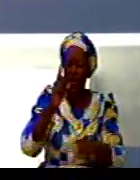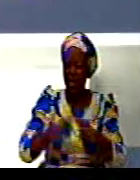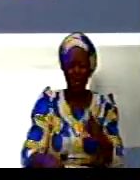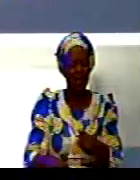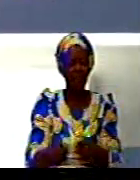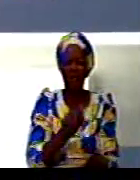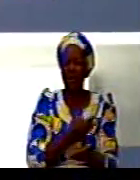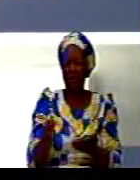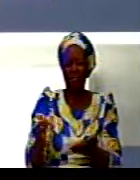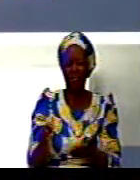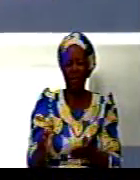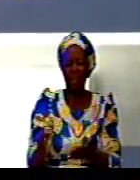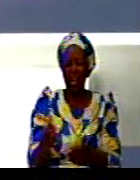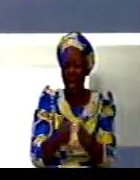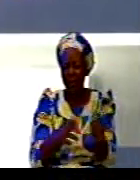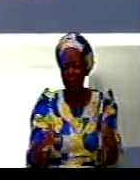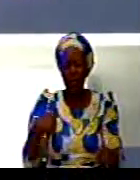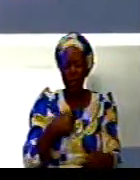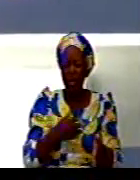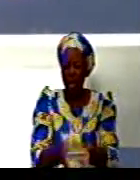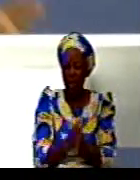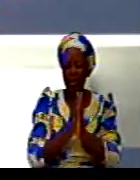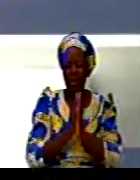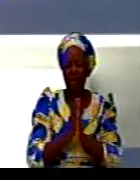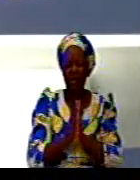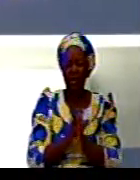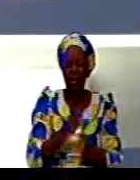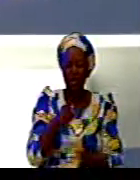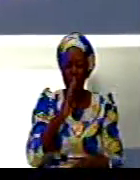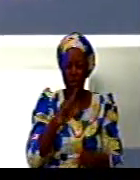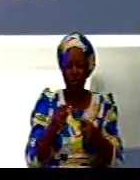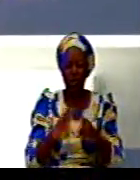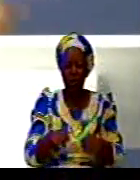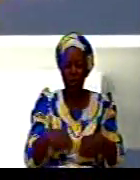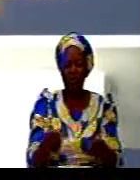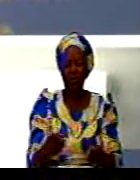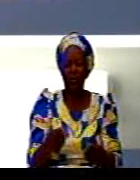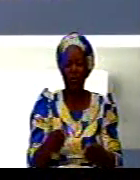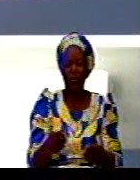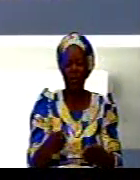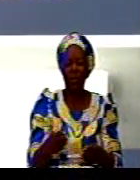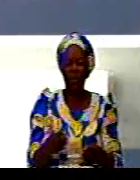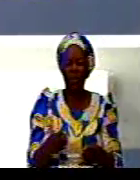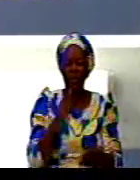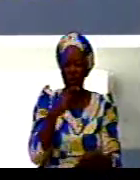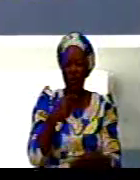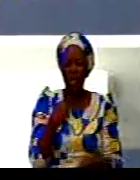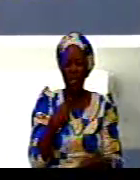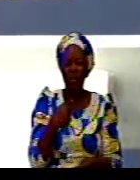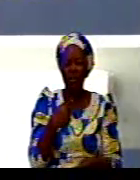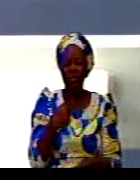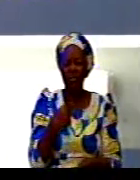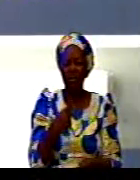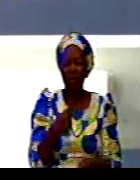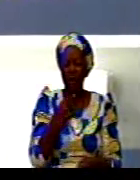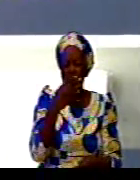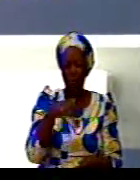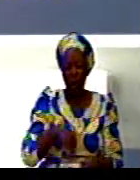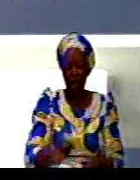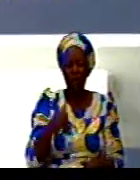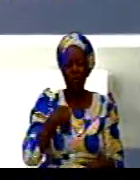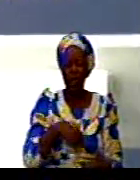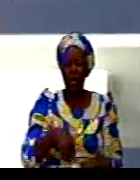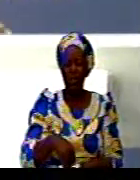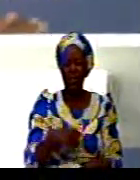know you are a mighty God. You cannot fail. Everything we ask, you are going to